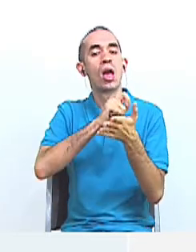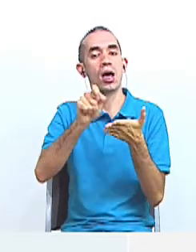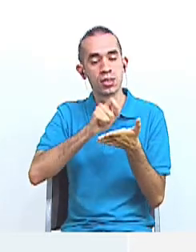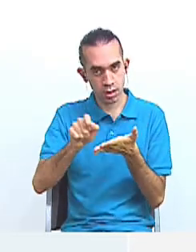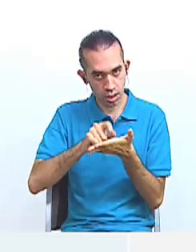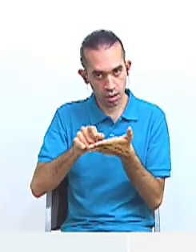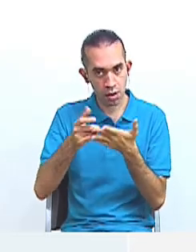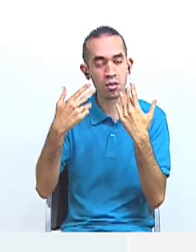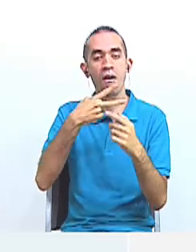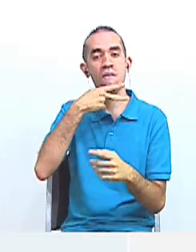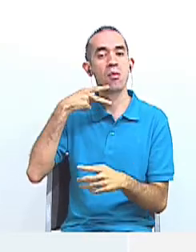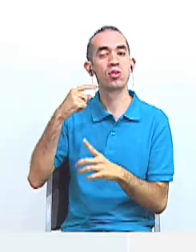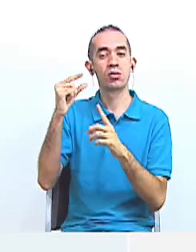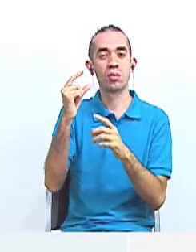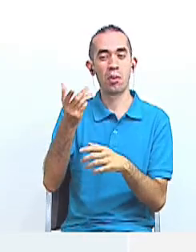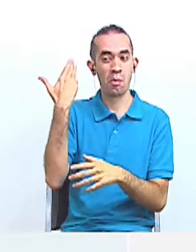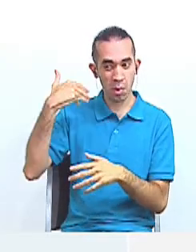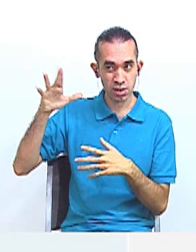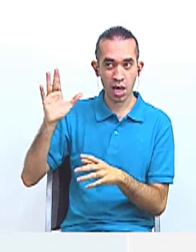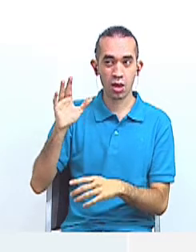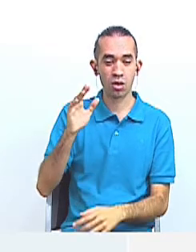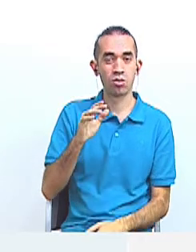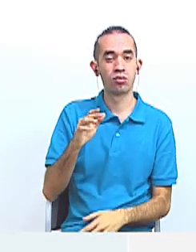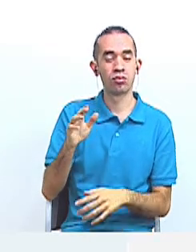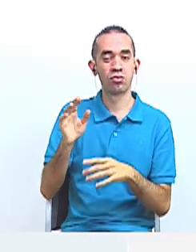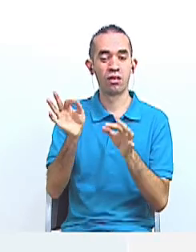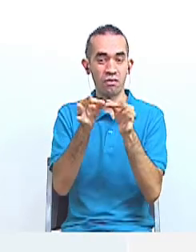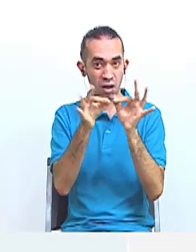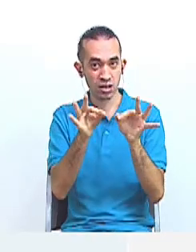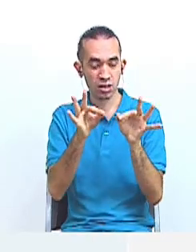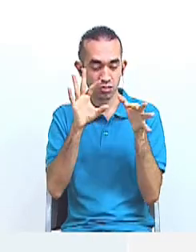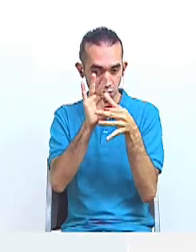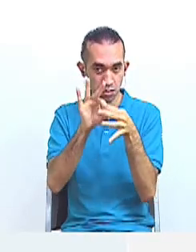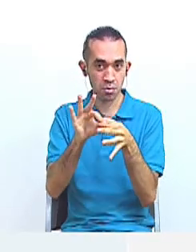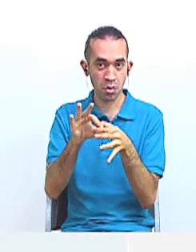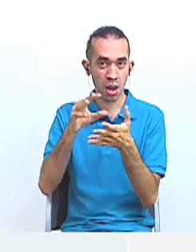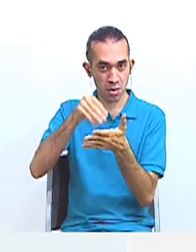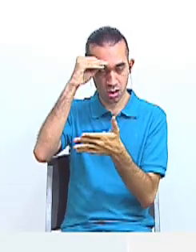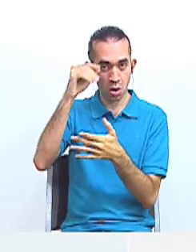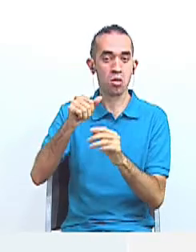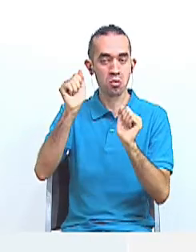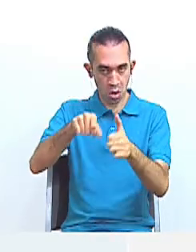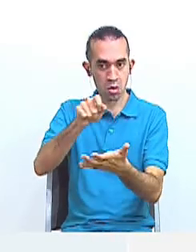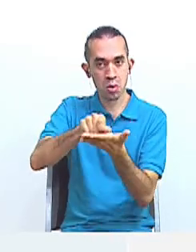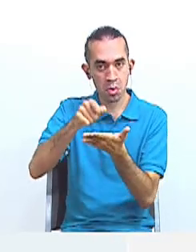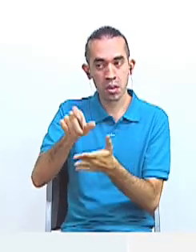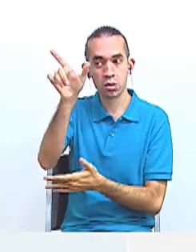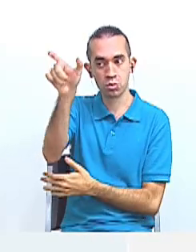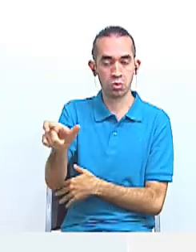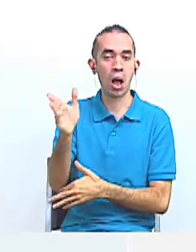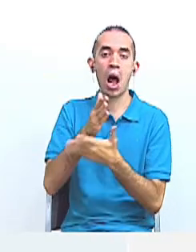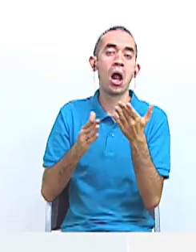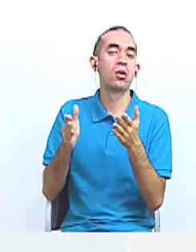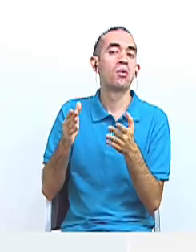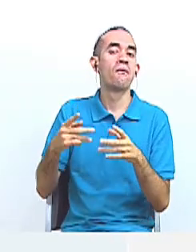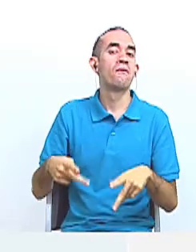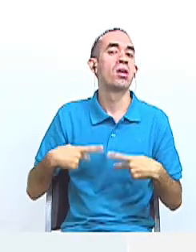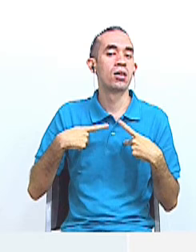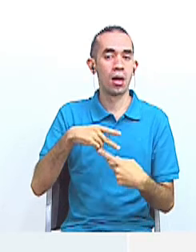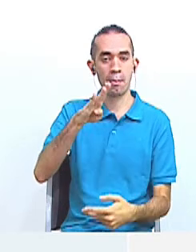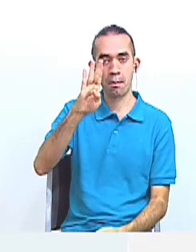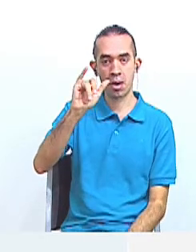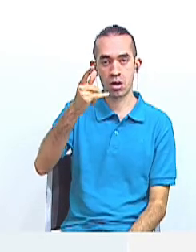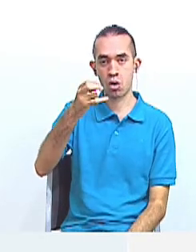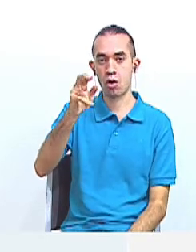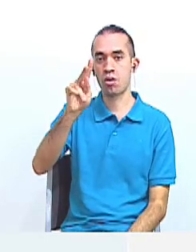in past and useful phrases from the lesson. How did it go in that part? Probably